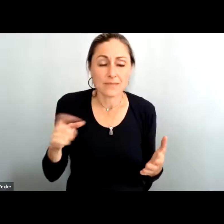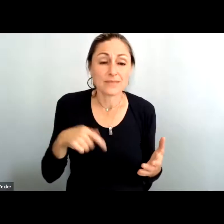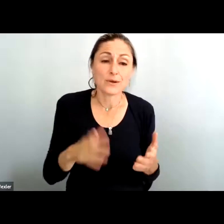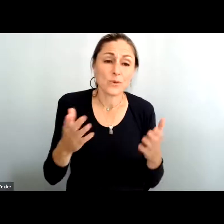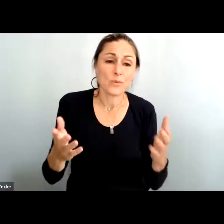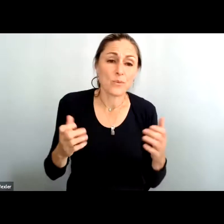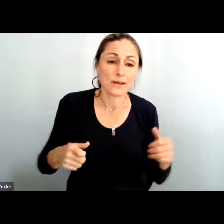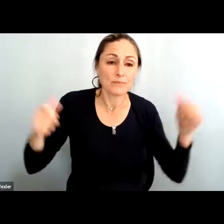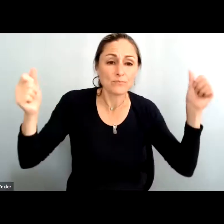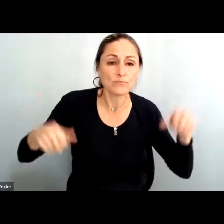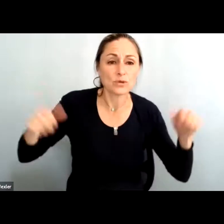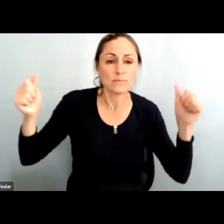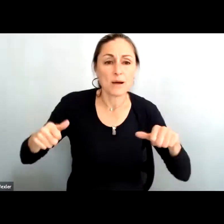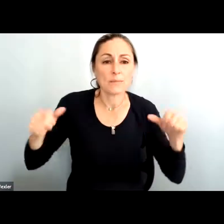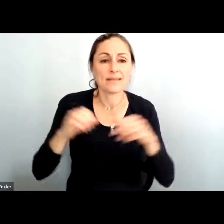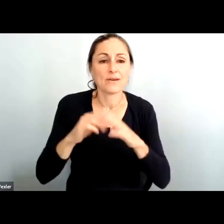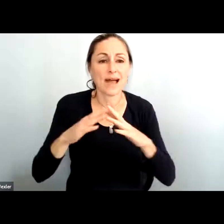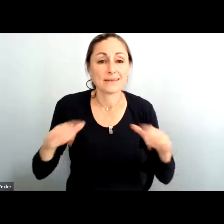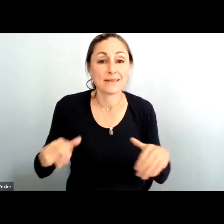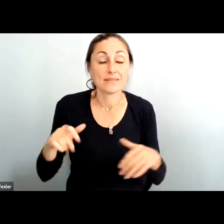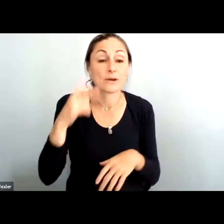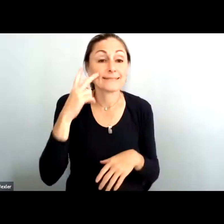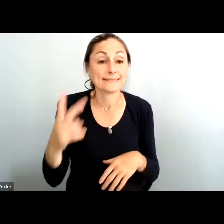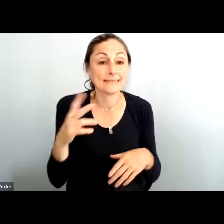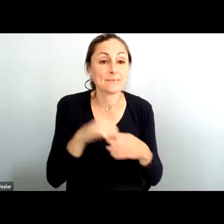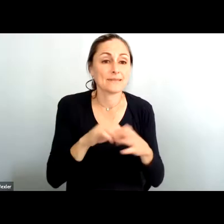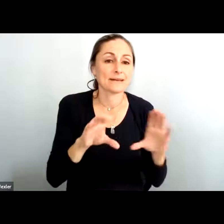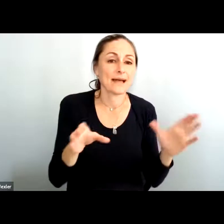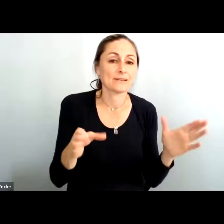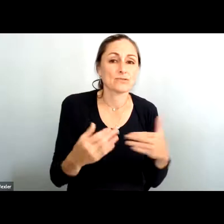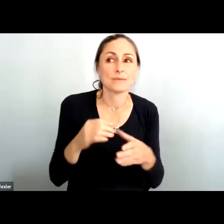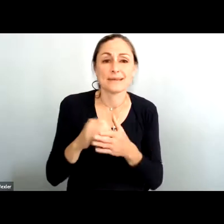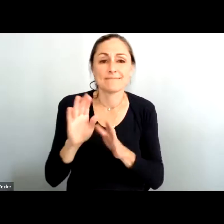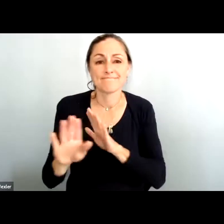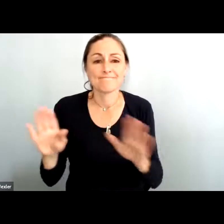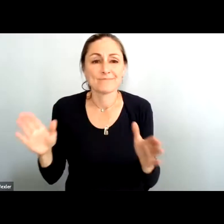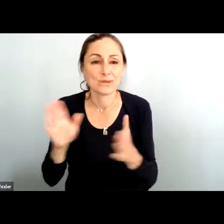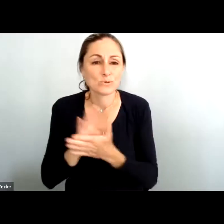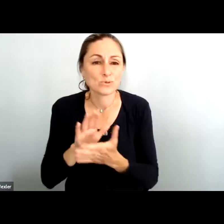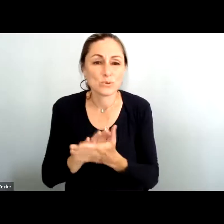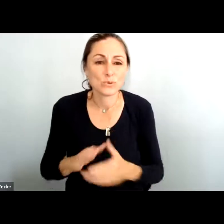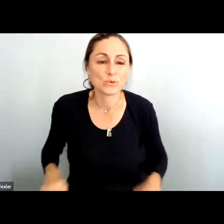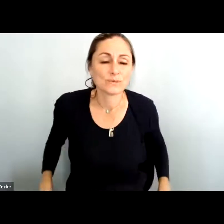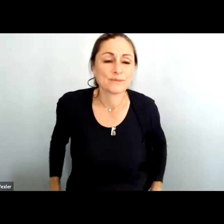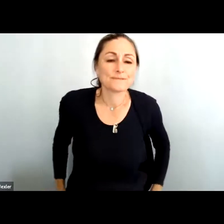their houses. They're going to see them in their classrooms and in their schools.